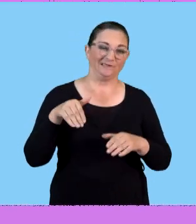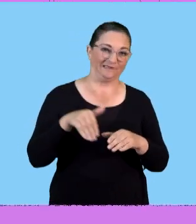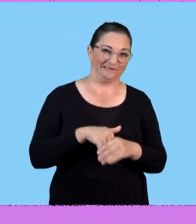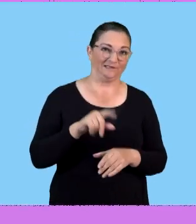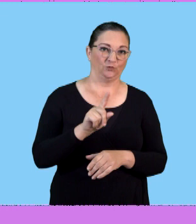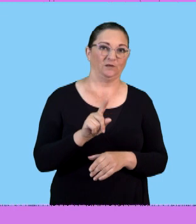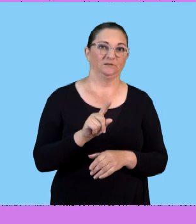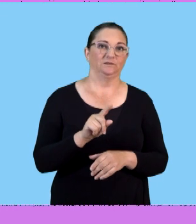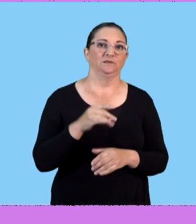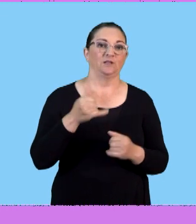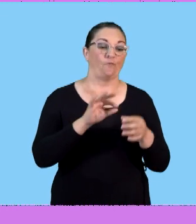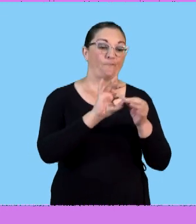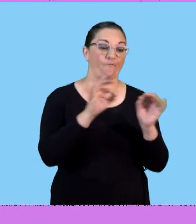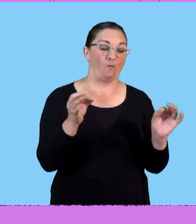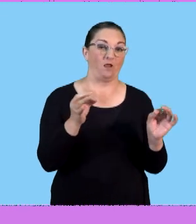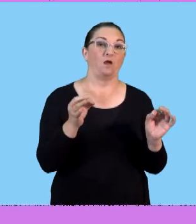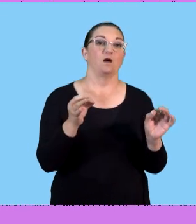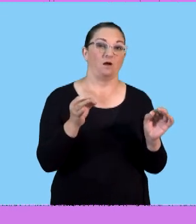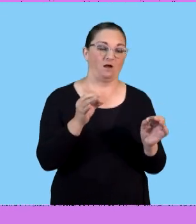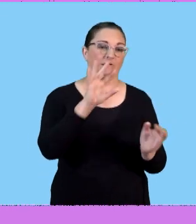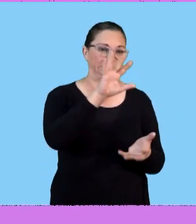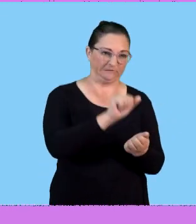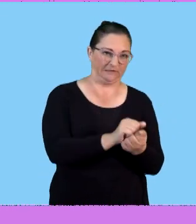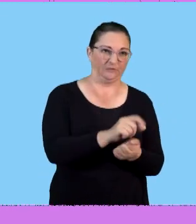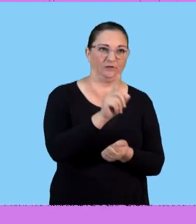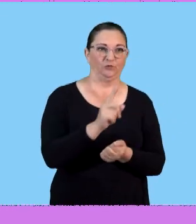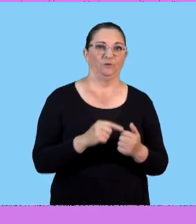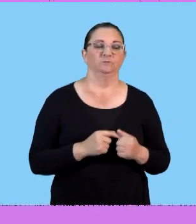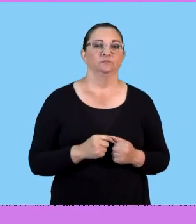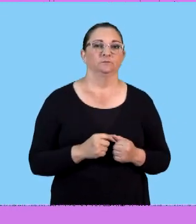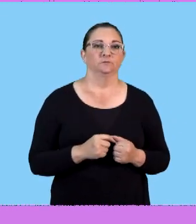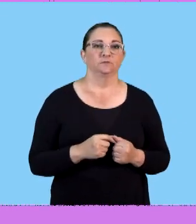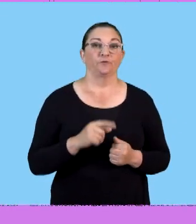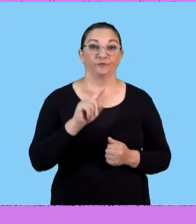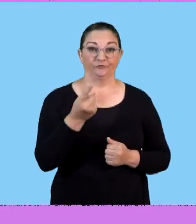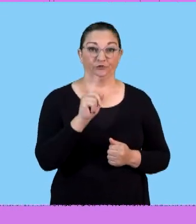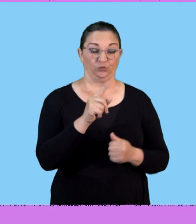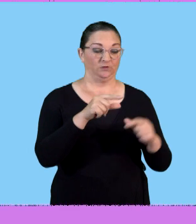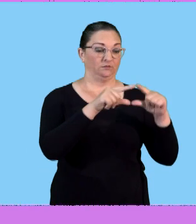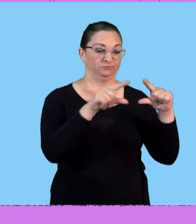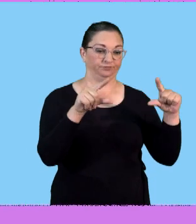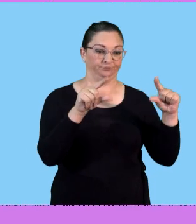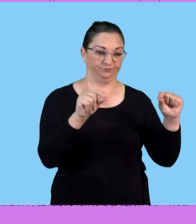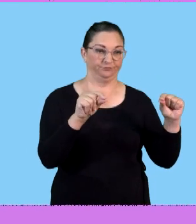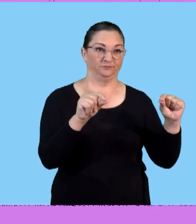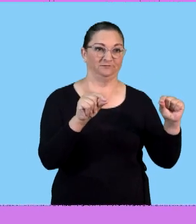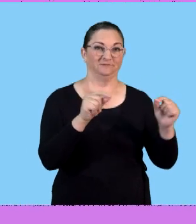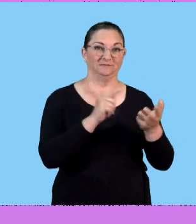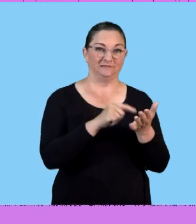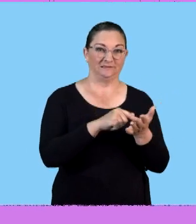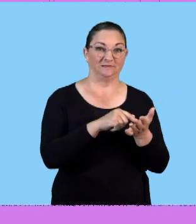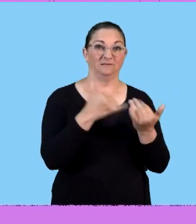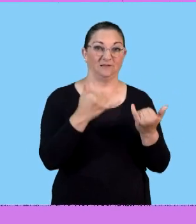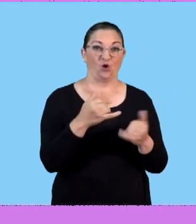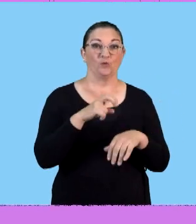to just summarize the formula that we'll need to calculate volume. So first up, I indicated here rectangular